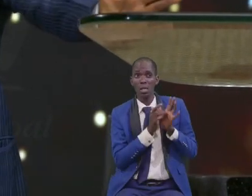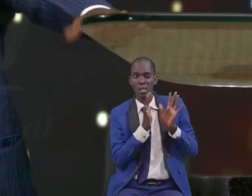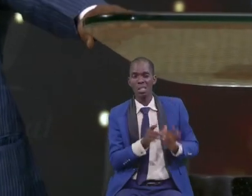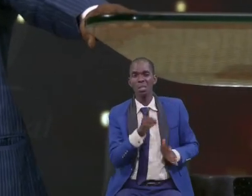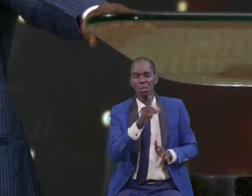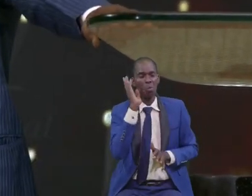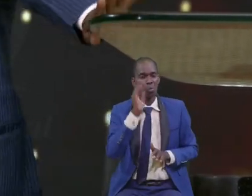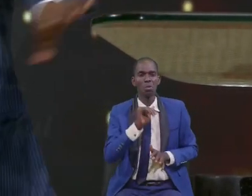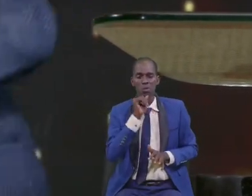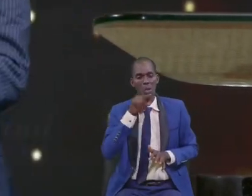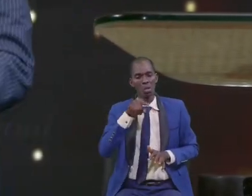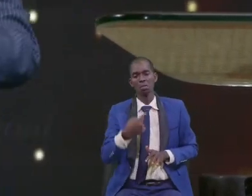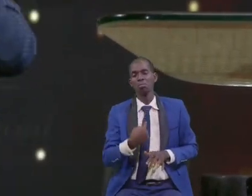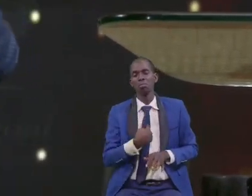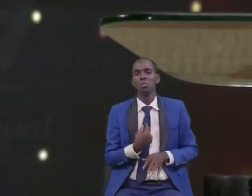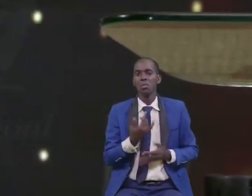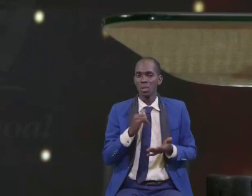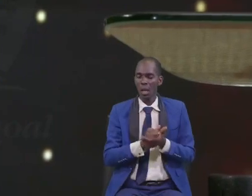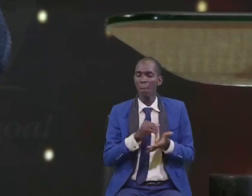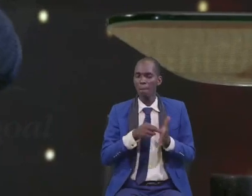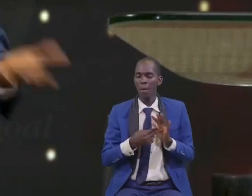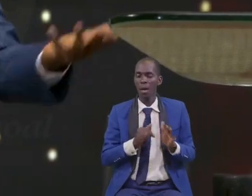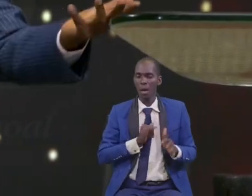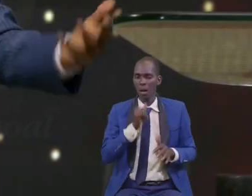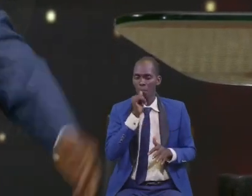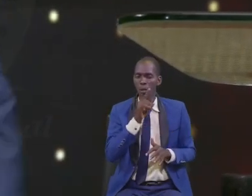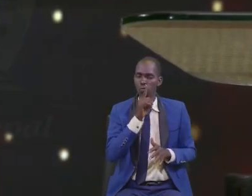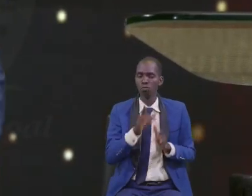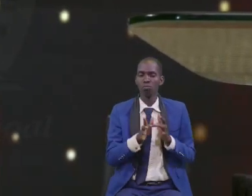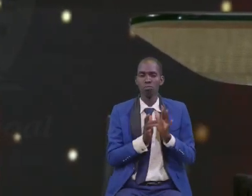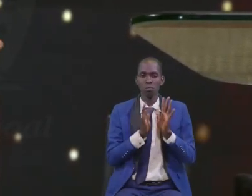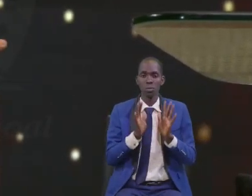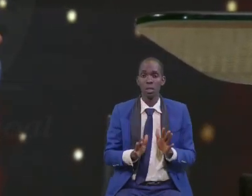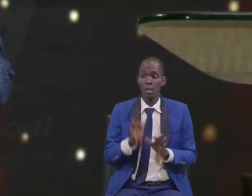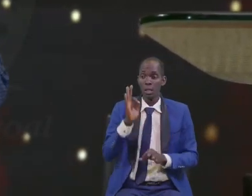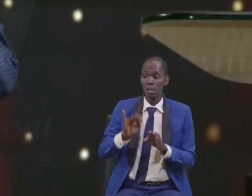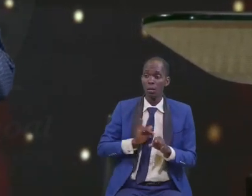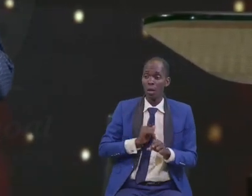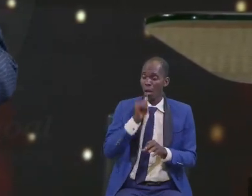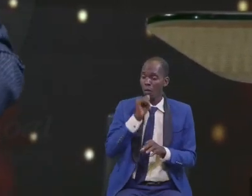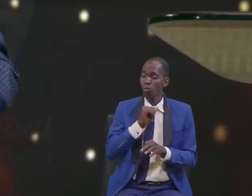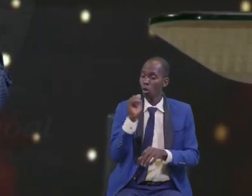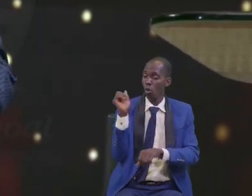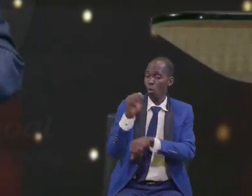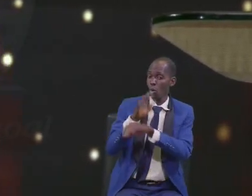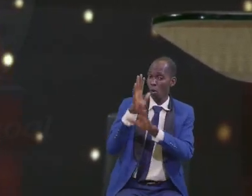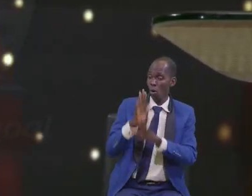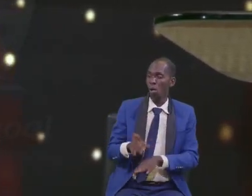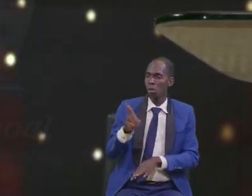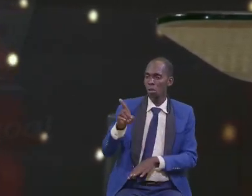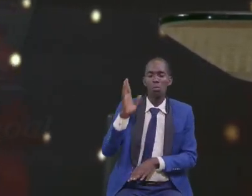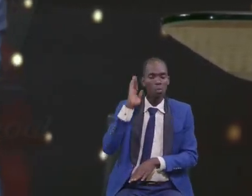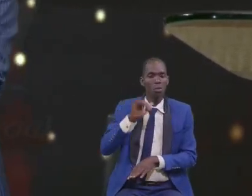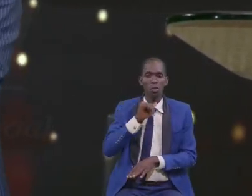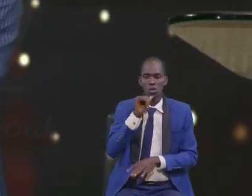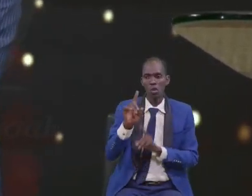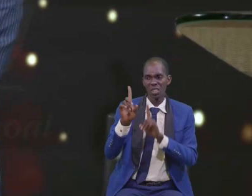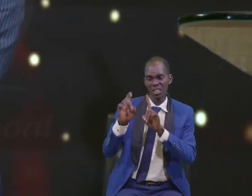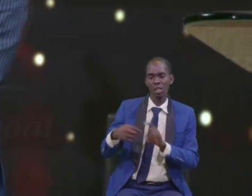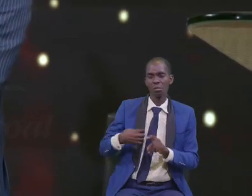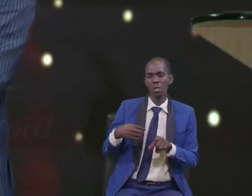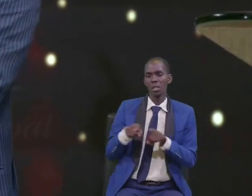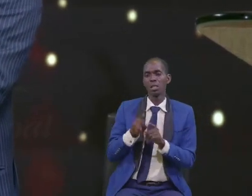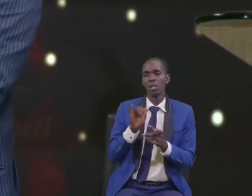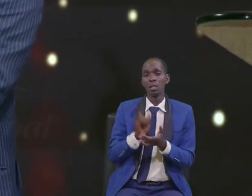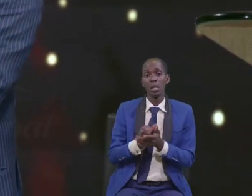so I'm a Christian. If I were not a conqueror, that will not come to me, so I'm a conqueror. And if my name